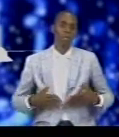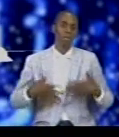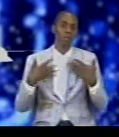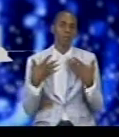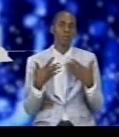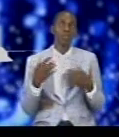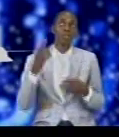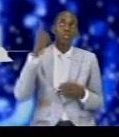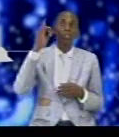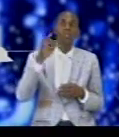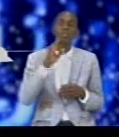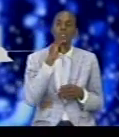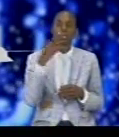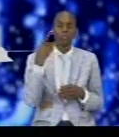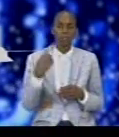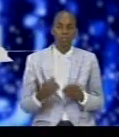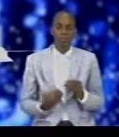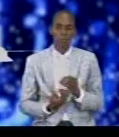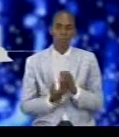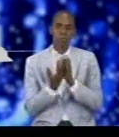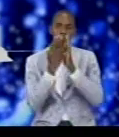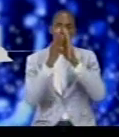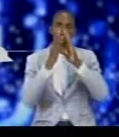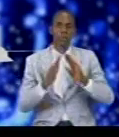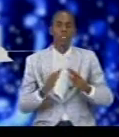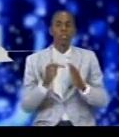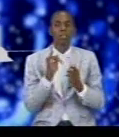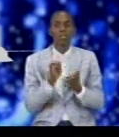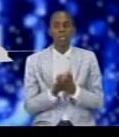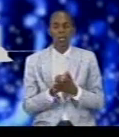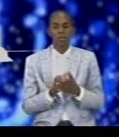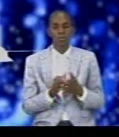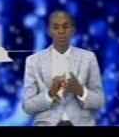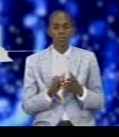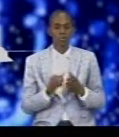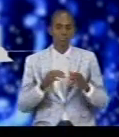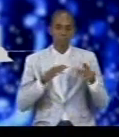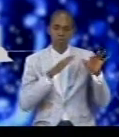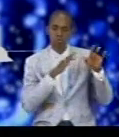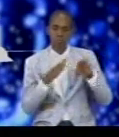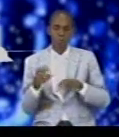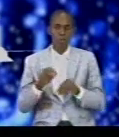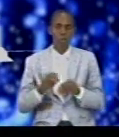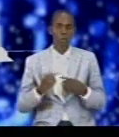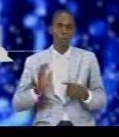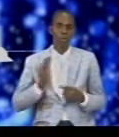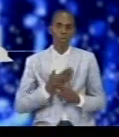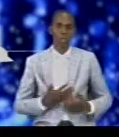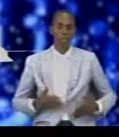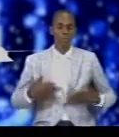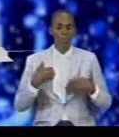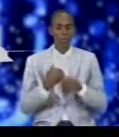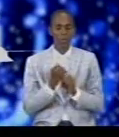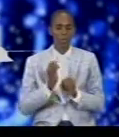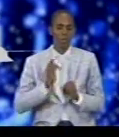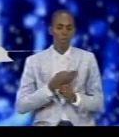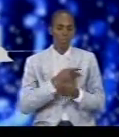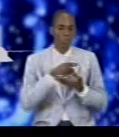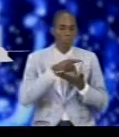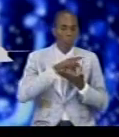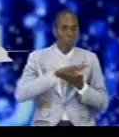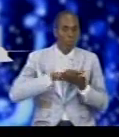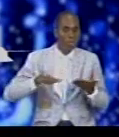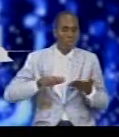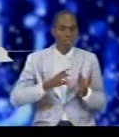is a fountain that flows into our lives and make us pure and ready for heaven. It make us pure